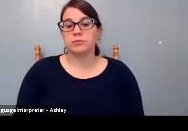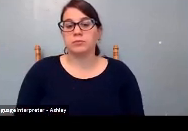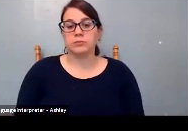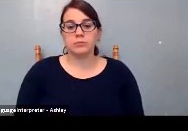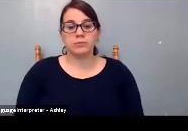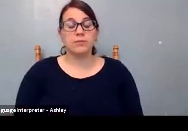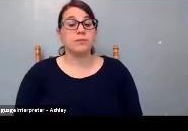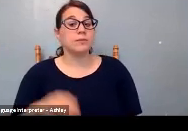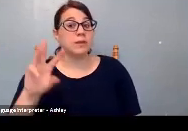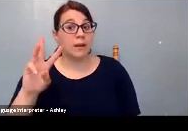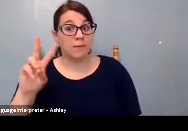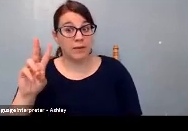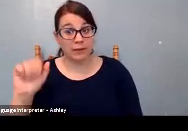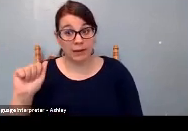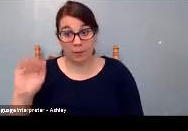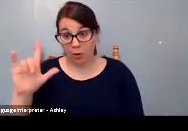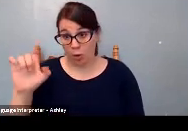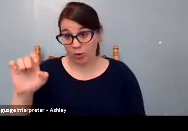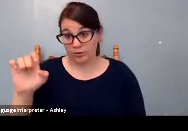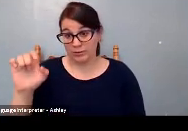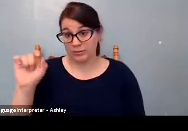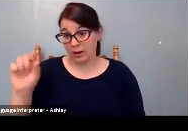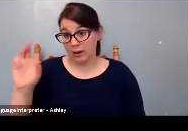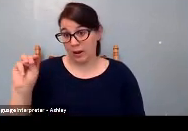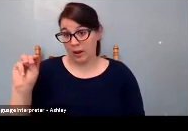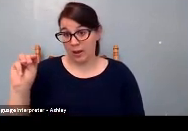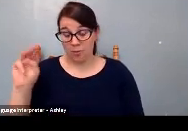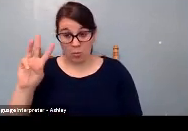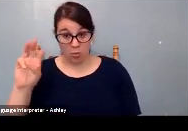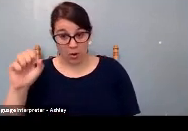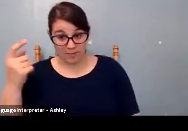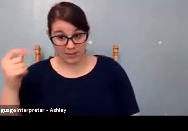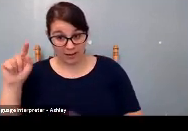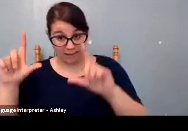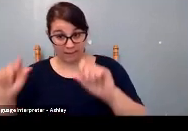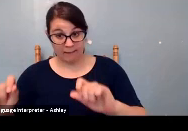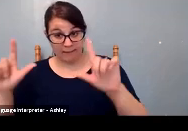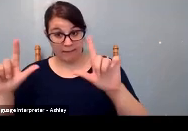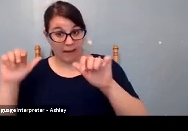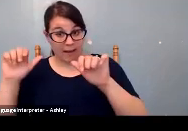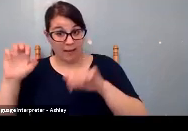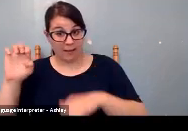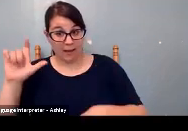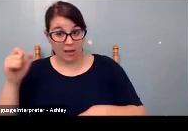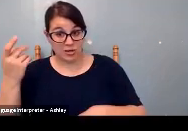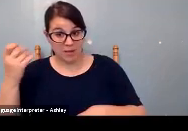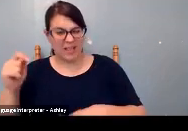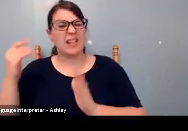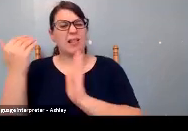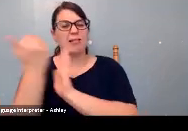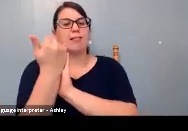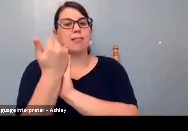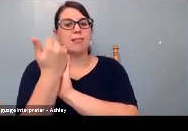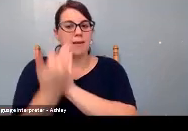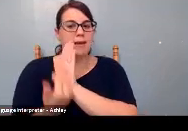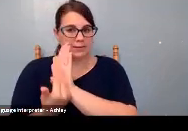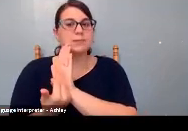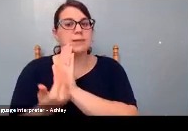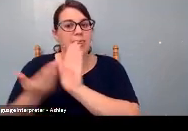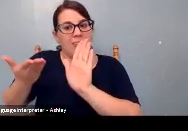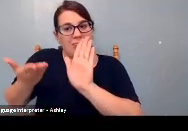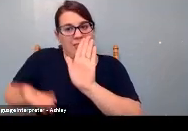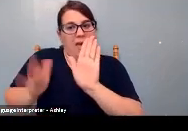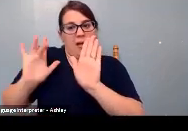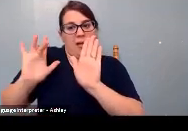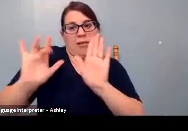WVABLE.com website and you go to the eligibility page, this list is actually hyperlinked so that if you click on that, it's going to take